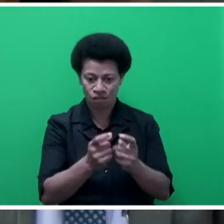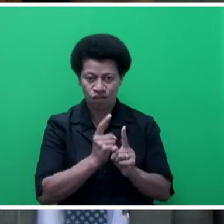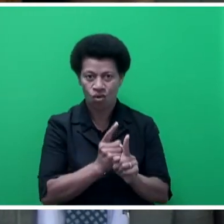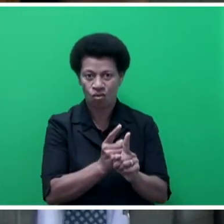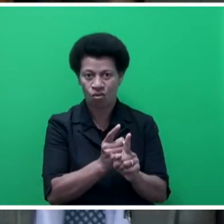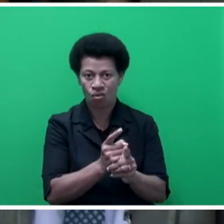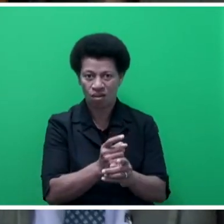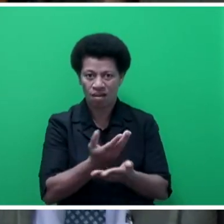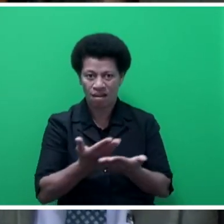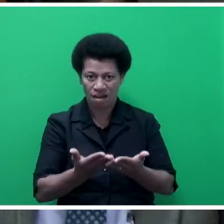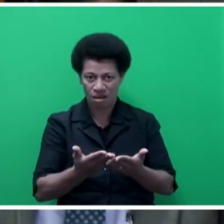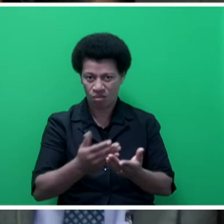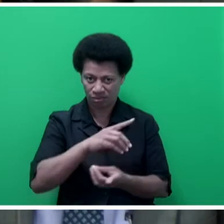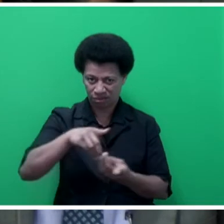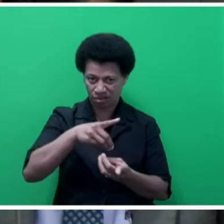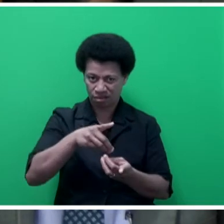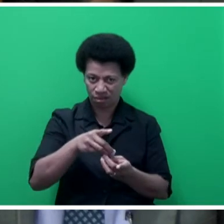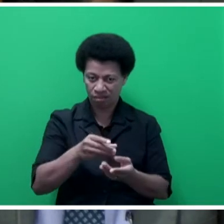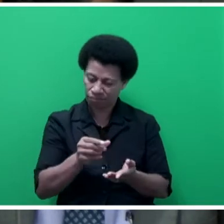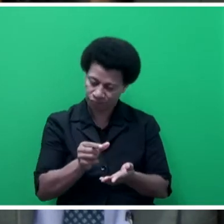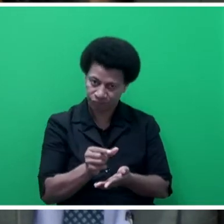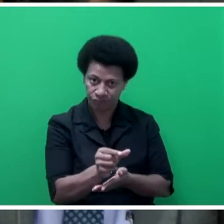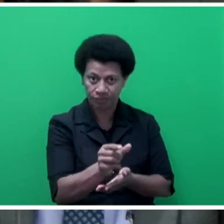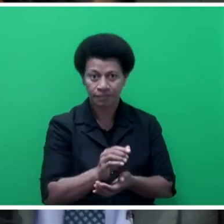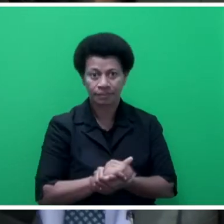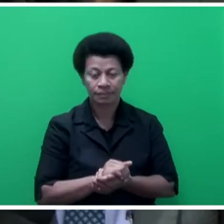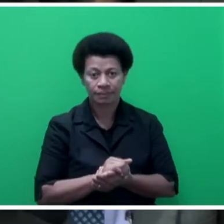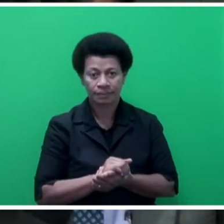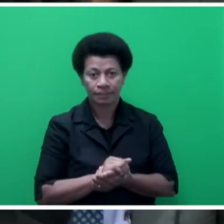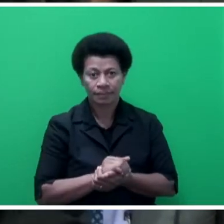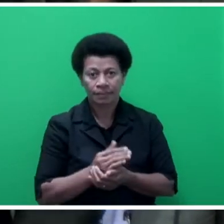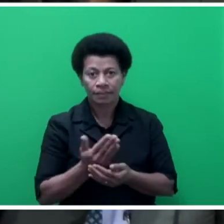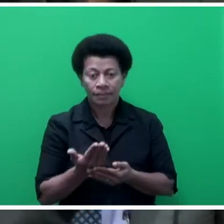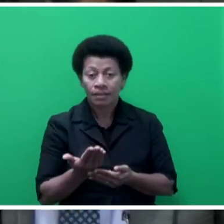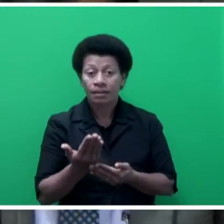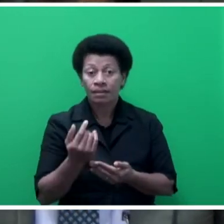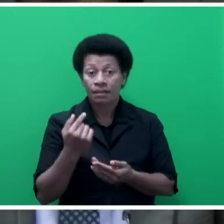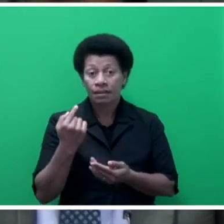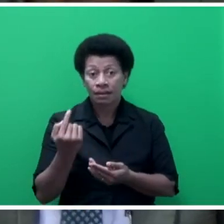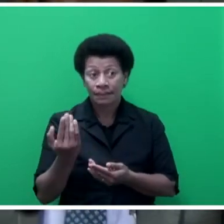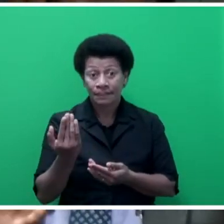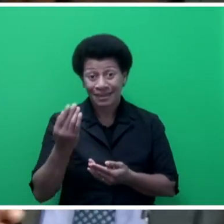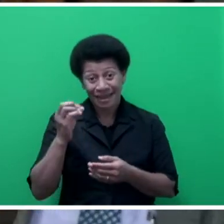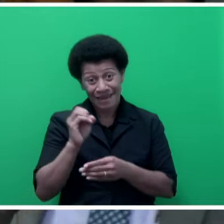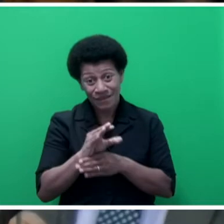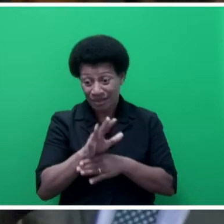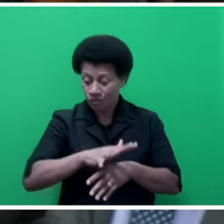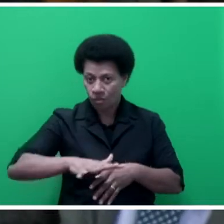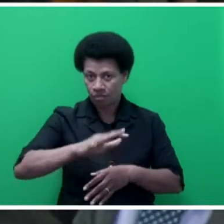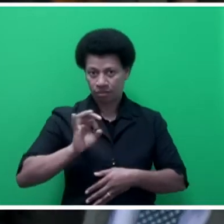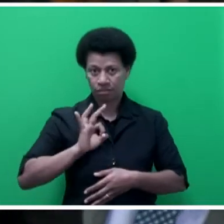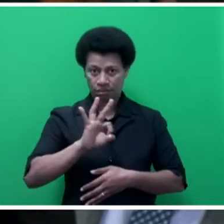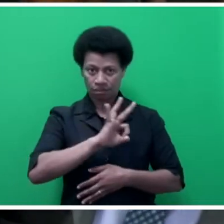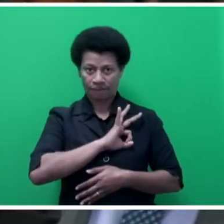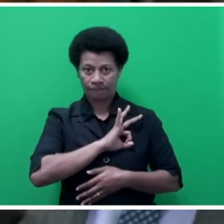perspective, the clinicians in these divisions have advised all the health facility